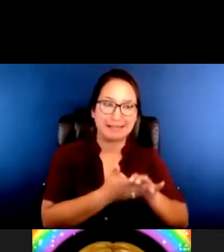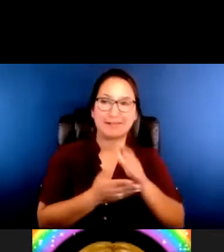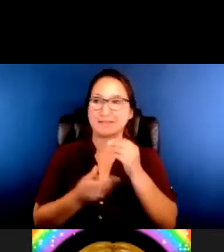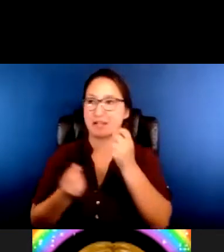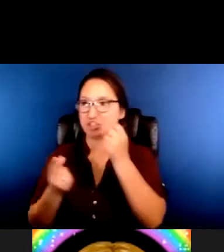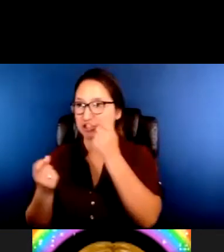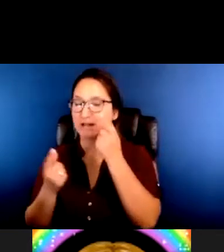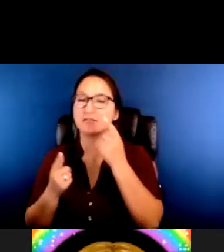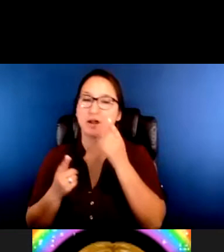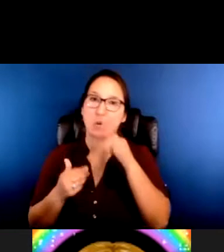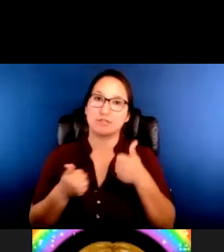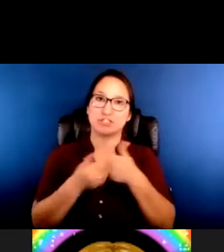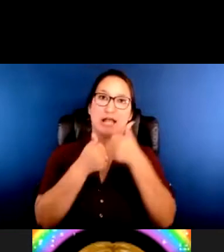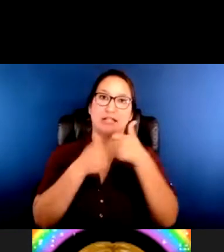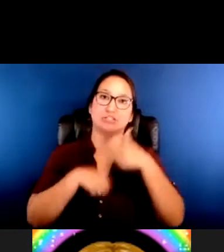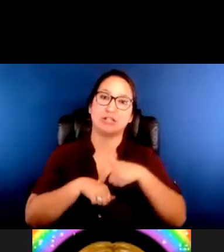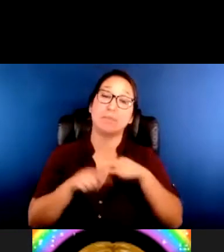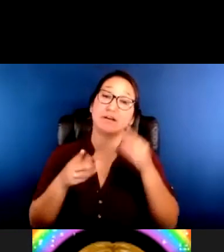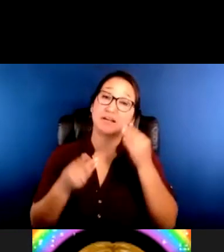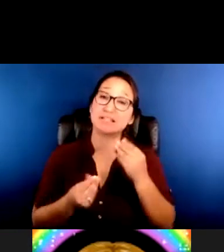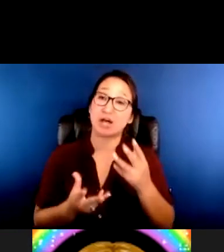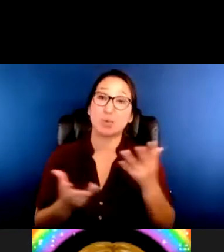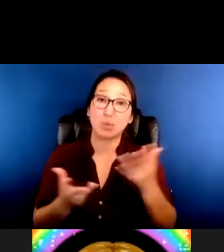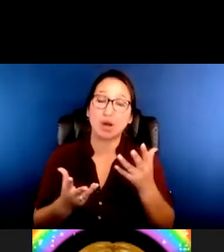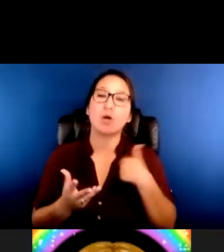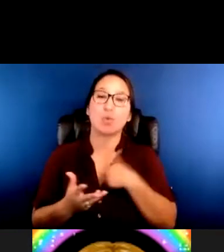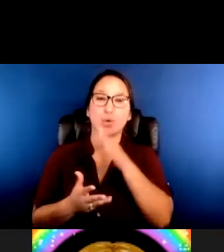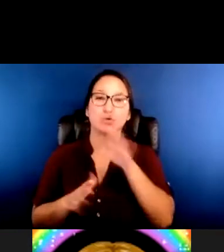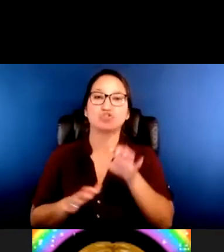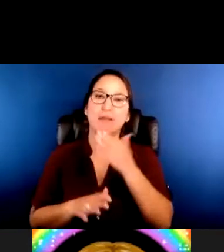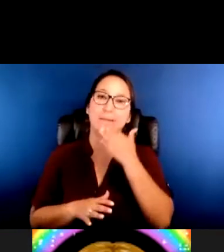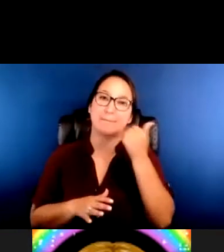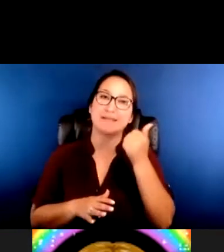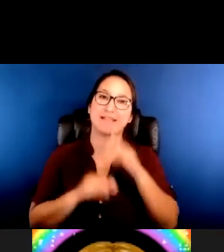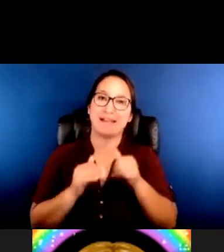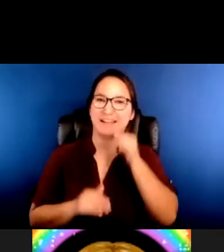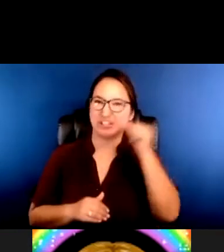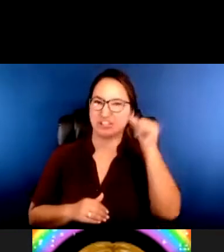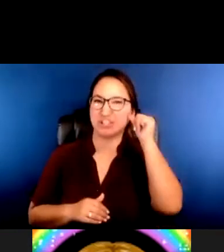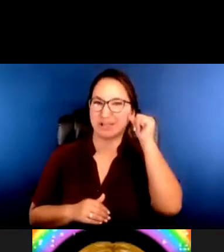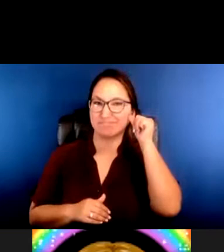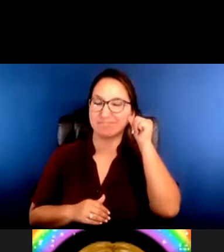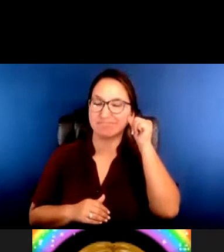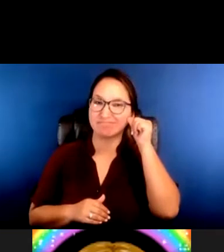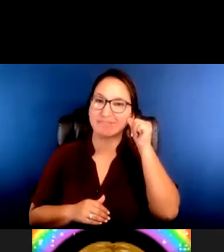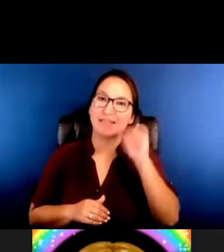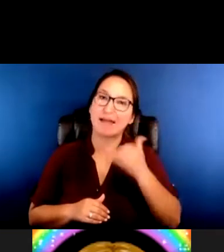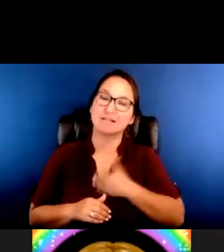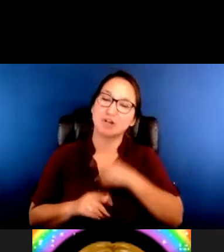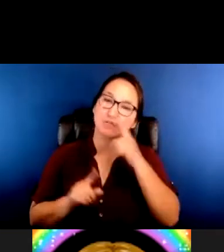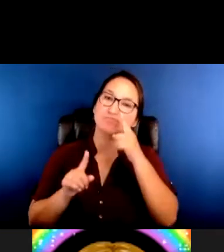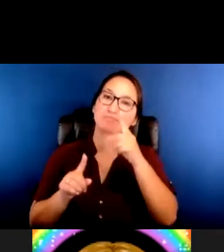I can tell you is we're going to try to do better than we did yesterday. And that's just our motto. And that's our belief.